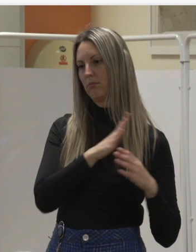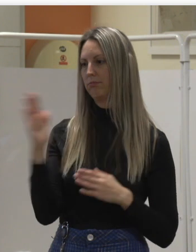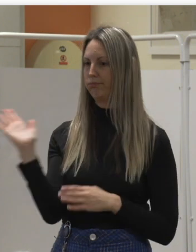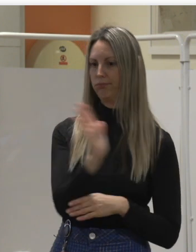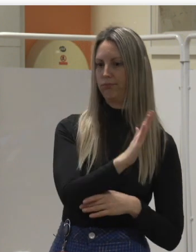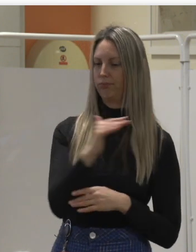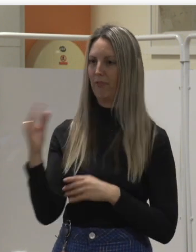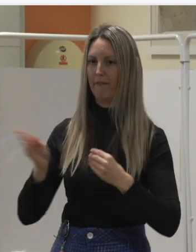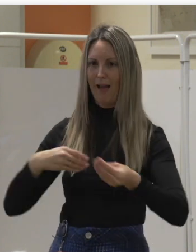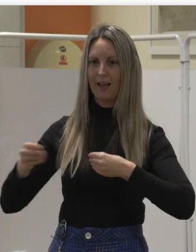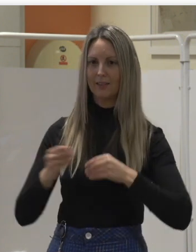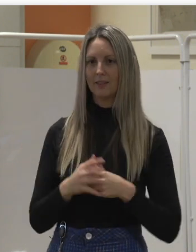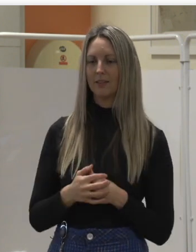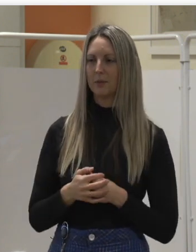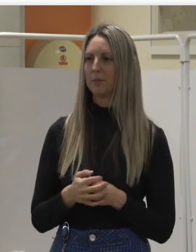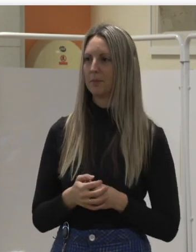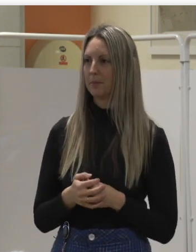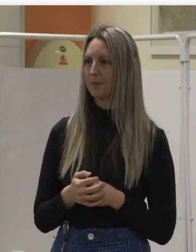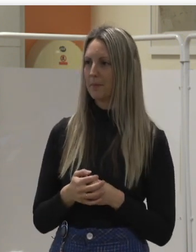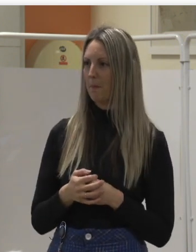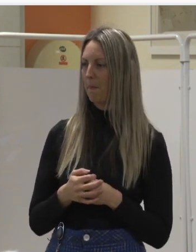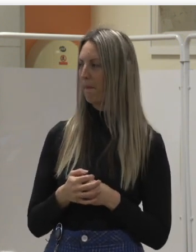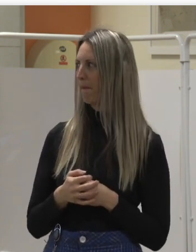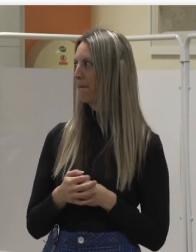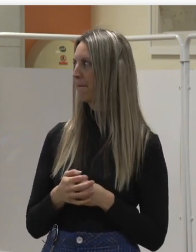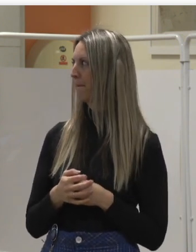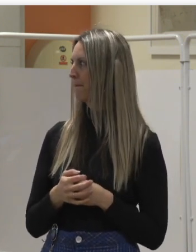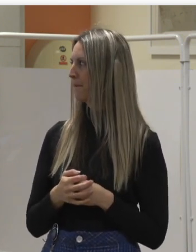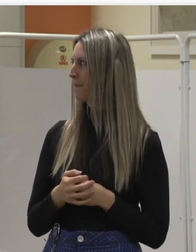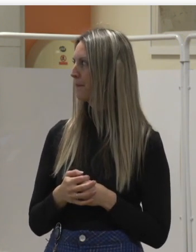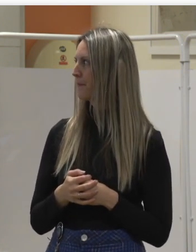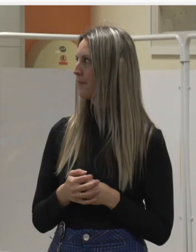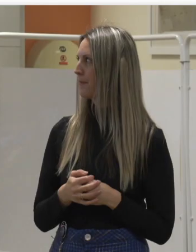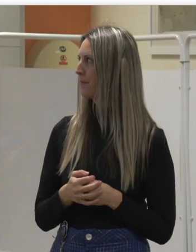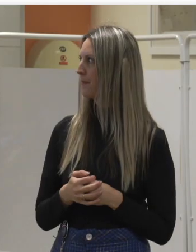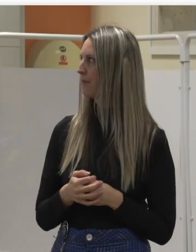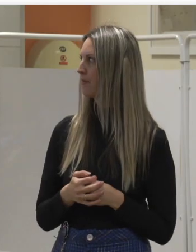certain explanations, which I'm going to discuss in a minute.